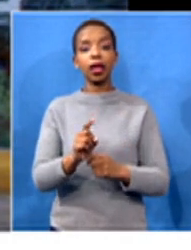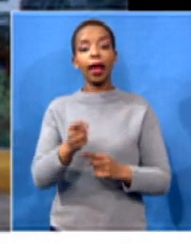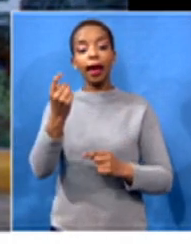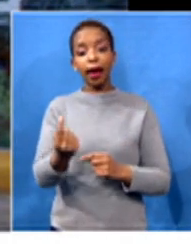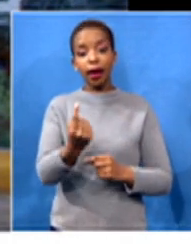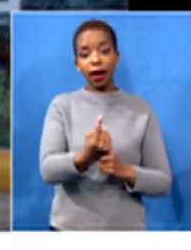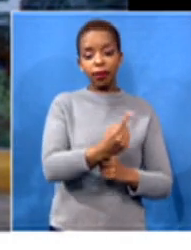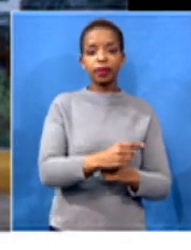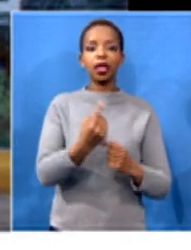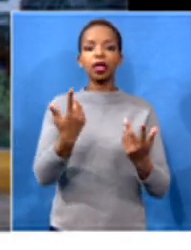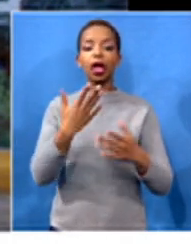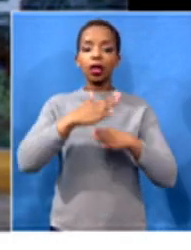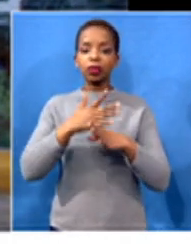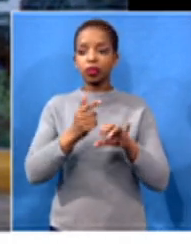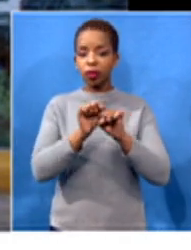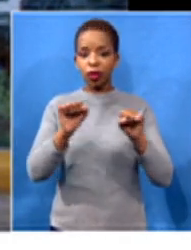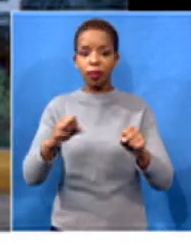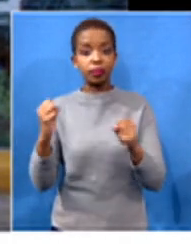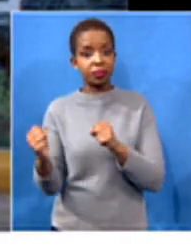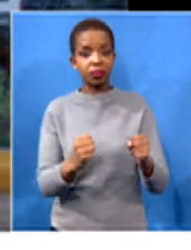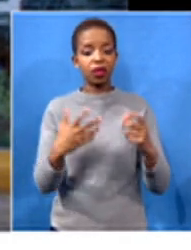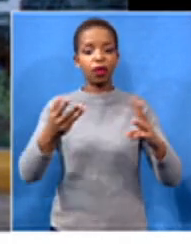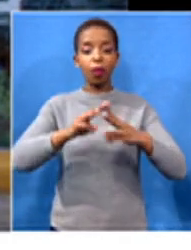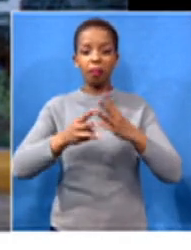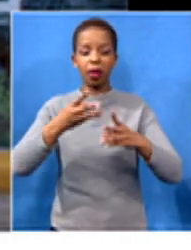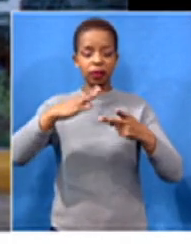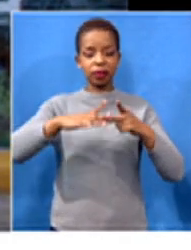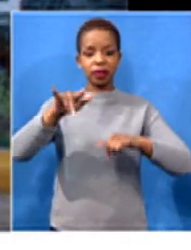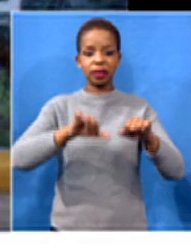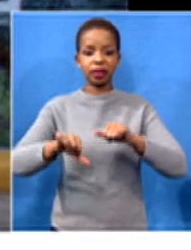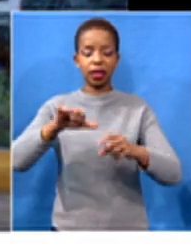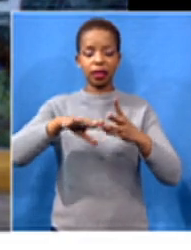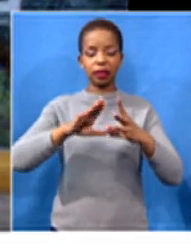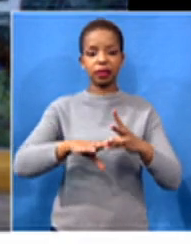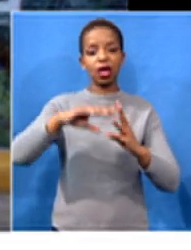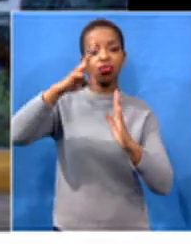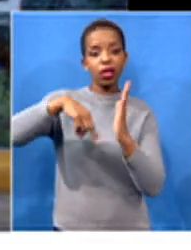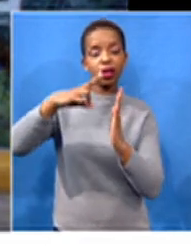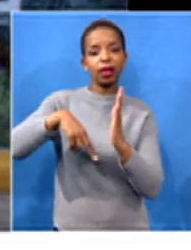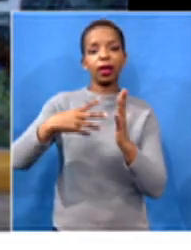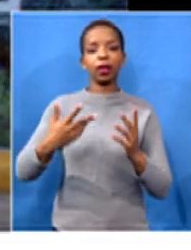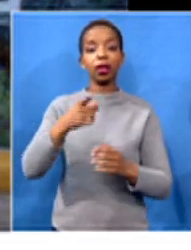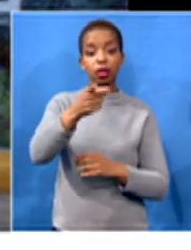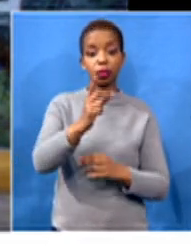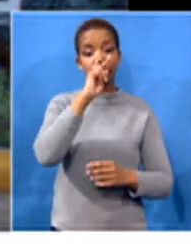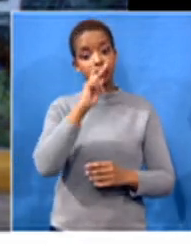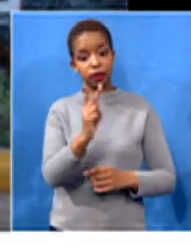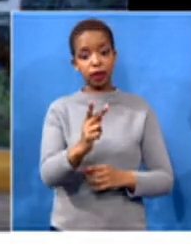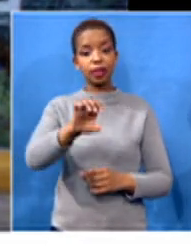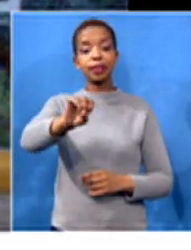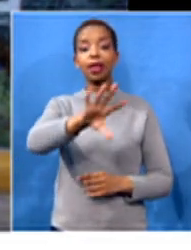comparative studies that are done on math, science, reading, you'll see that South Africa is the